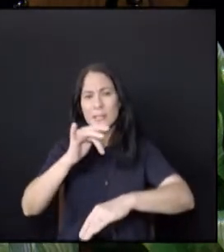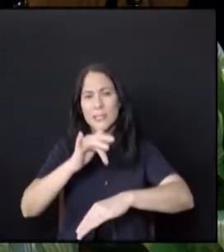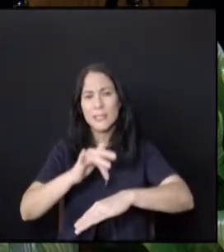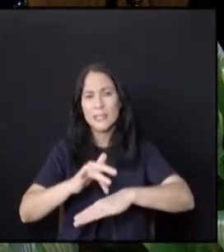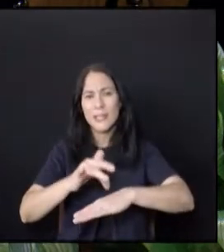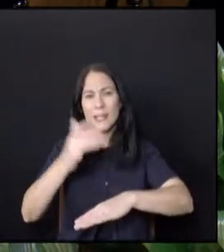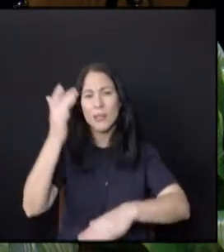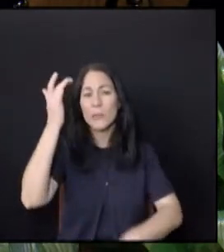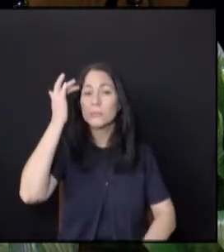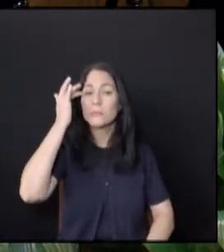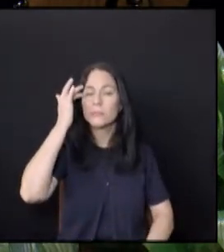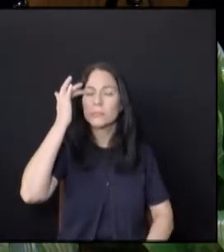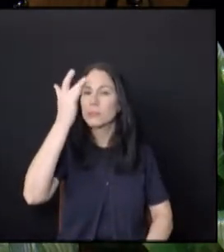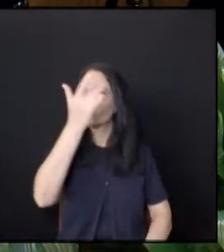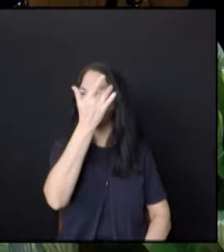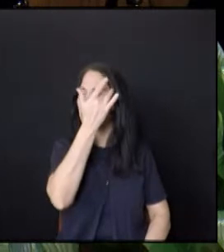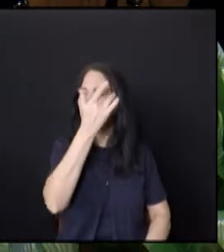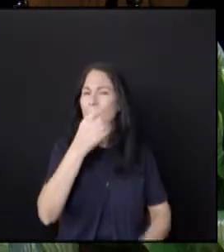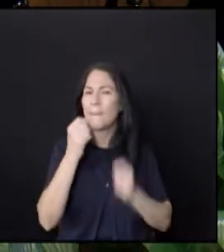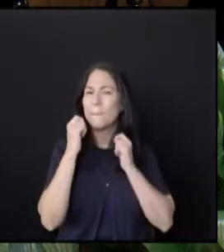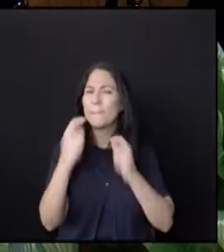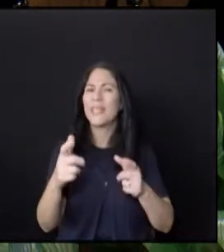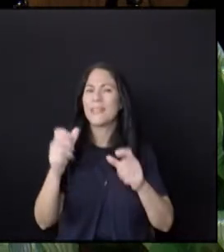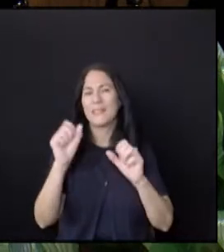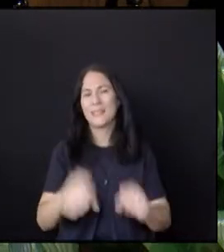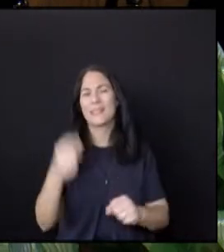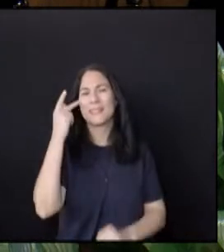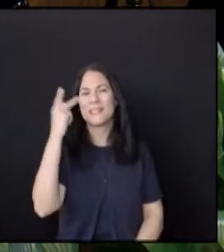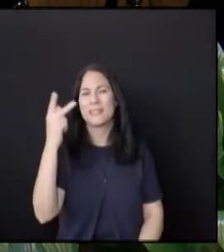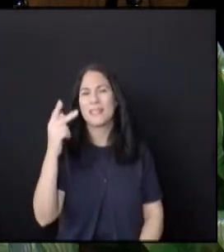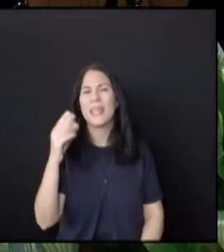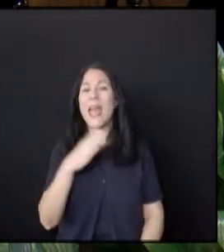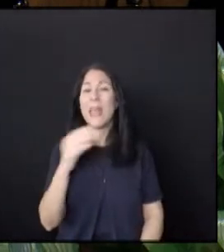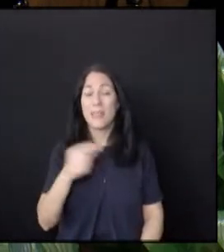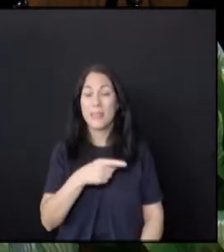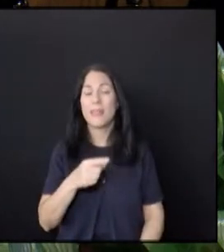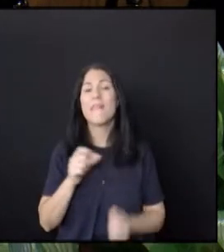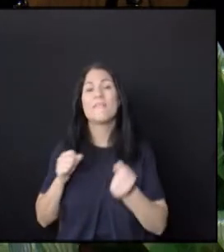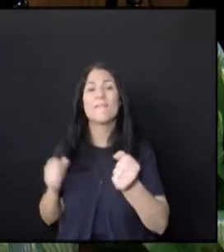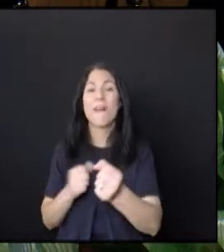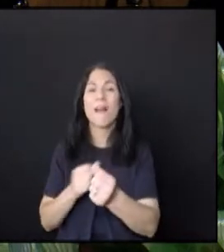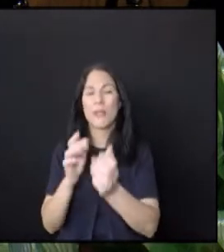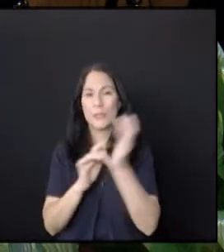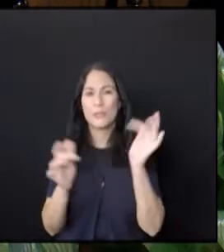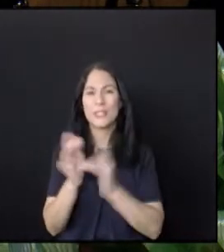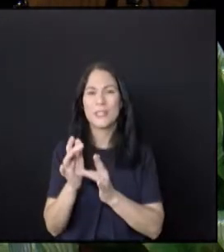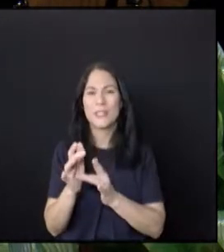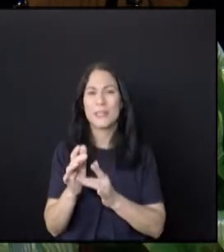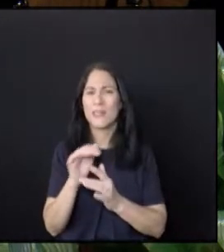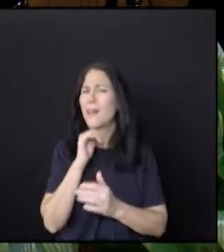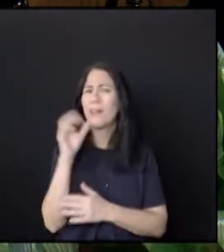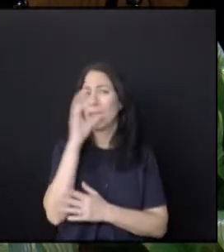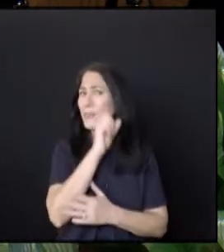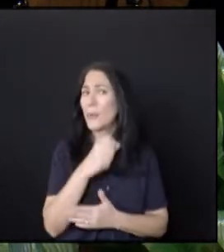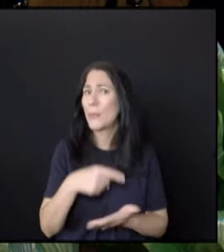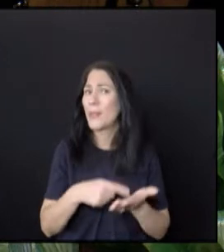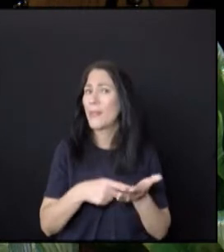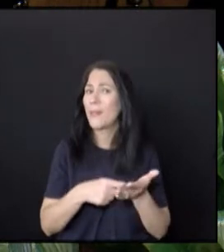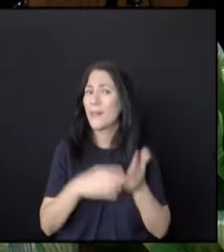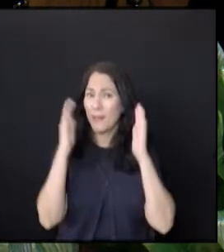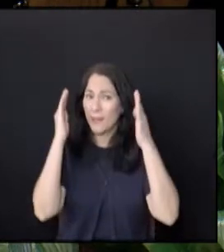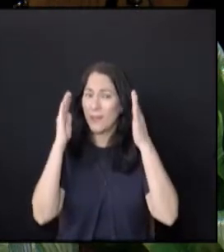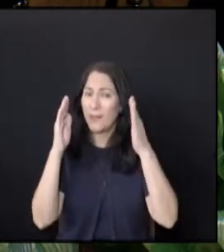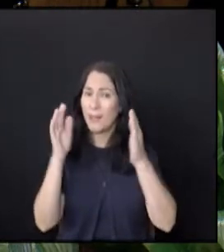eyes, and immediately they recovered their sight and followed him. Don't miss this. Don't miss this. Jesus